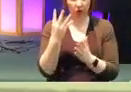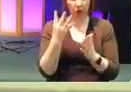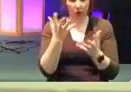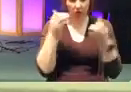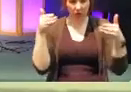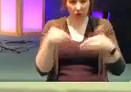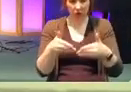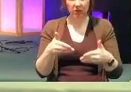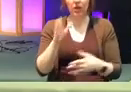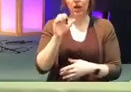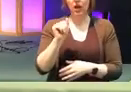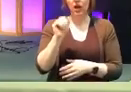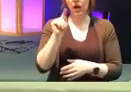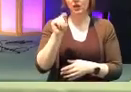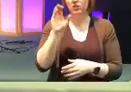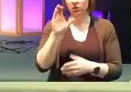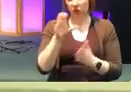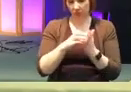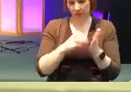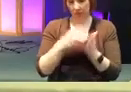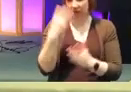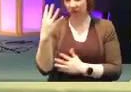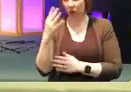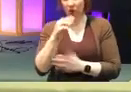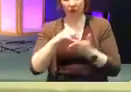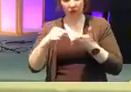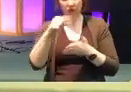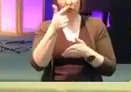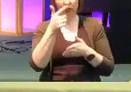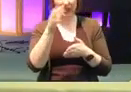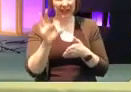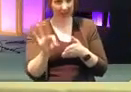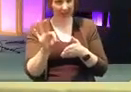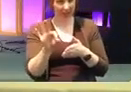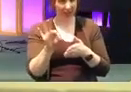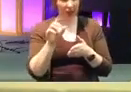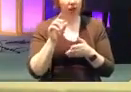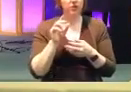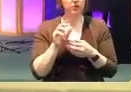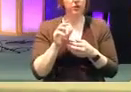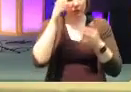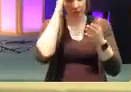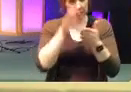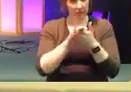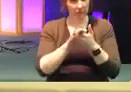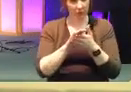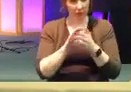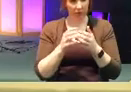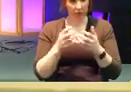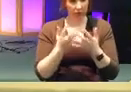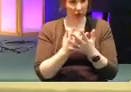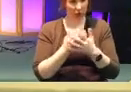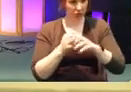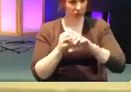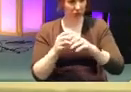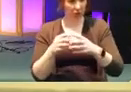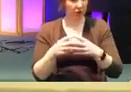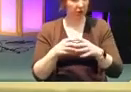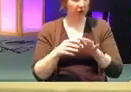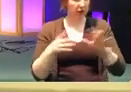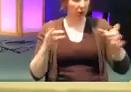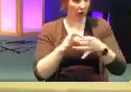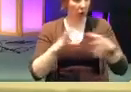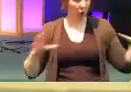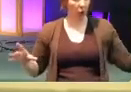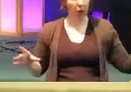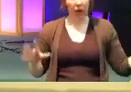on, Acts chapter 4, verse 29. Those believers were released from that jail, and the believers gathered